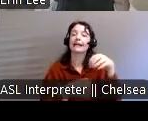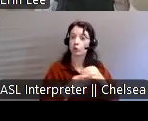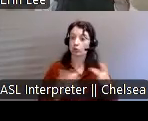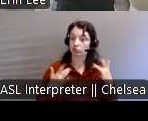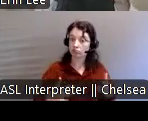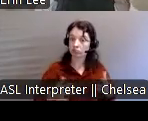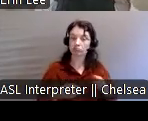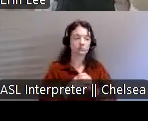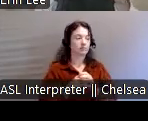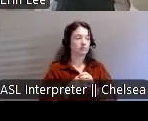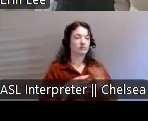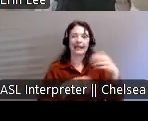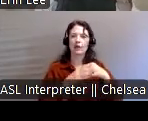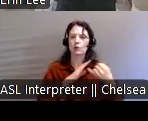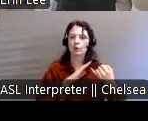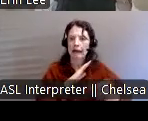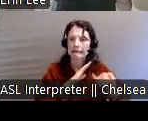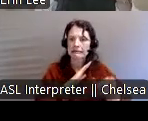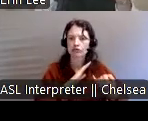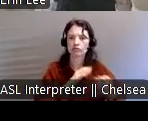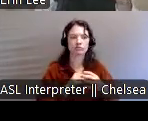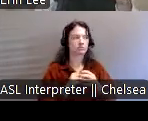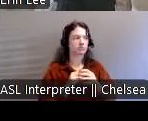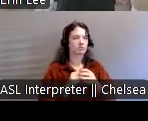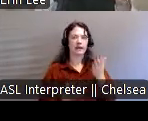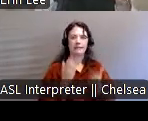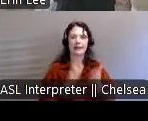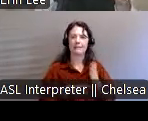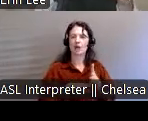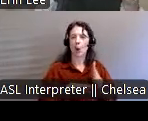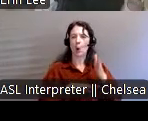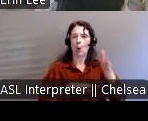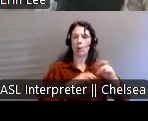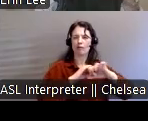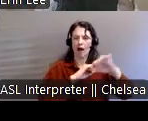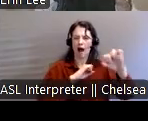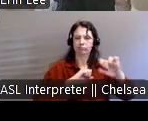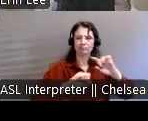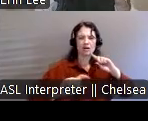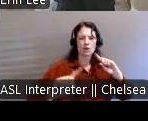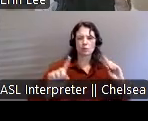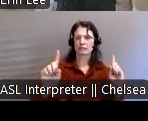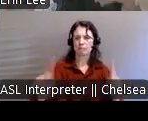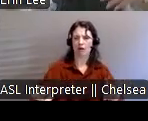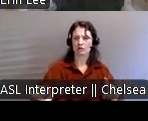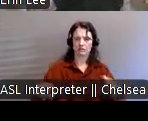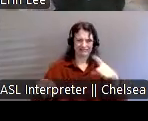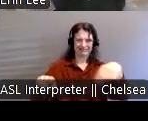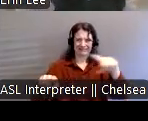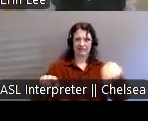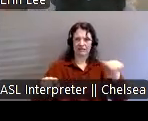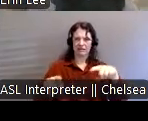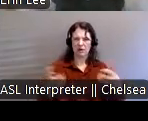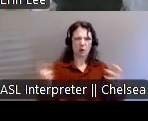including over exaggerated response to what would normally be considered within